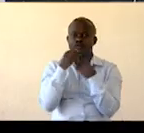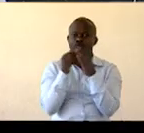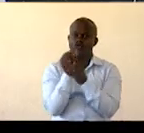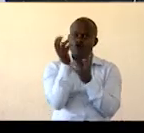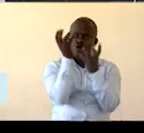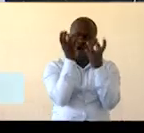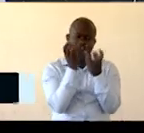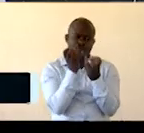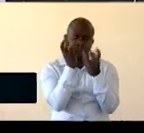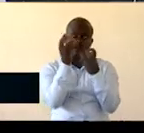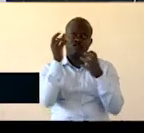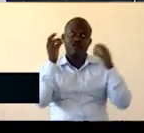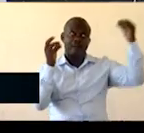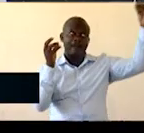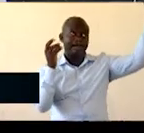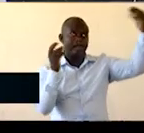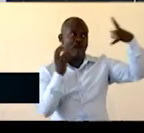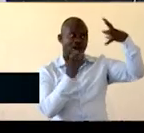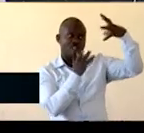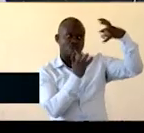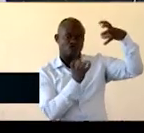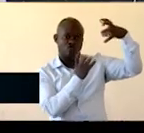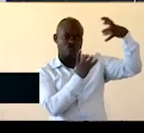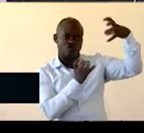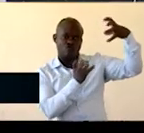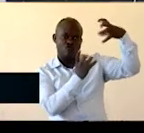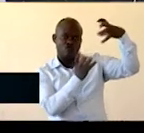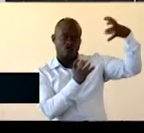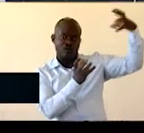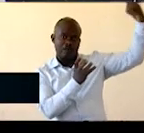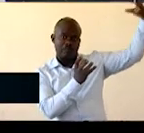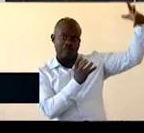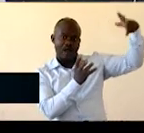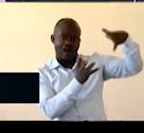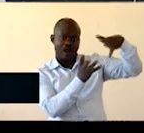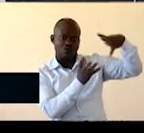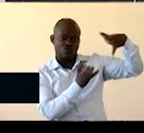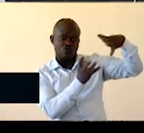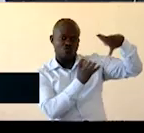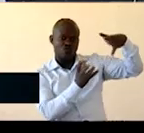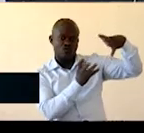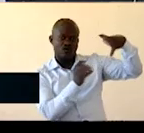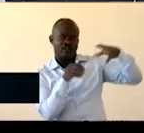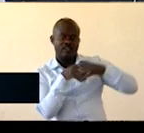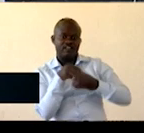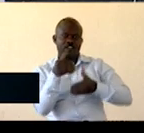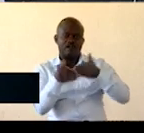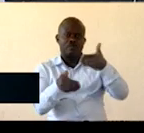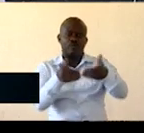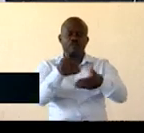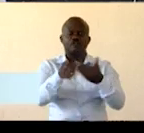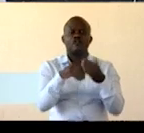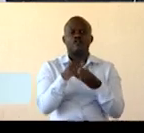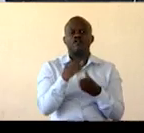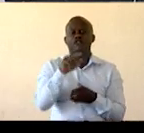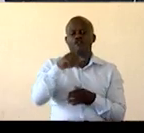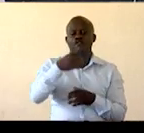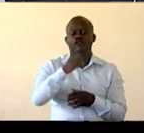absorb sunlight, which is needed in the process of photosynthesis. Remember,